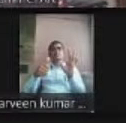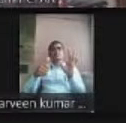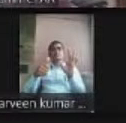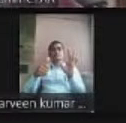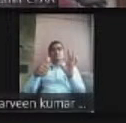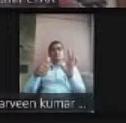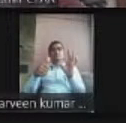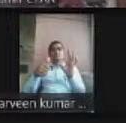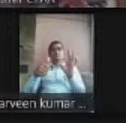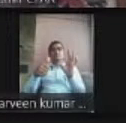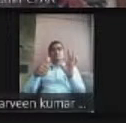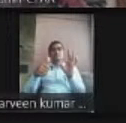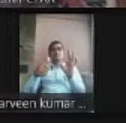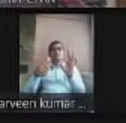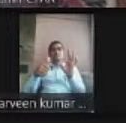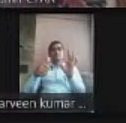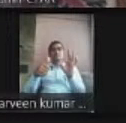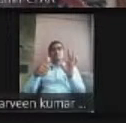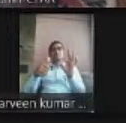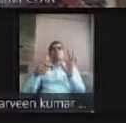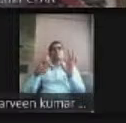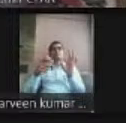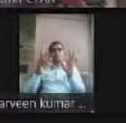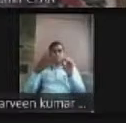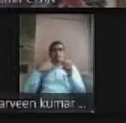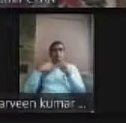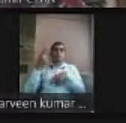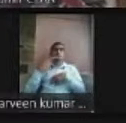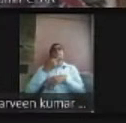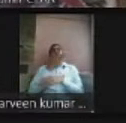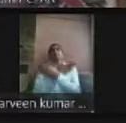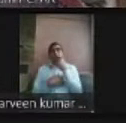and hence pension scheme,